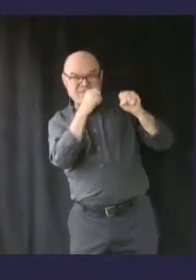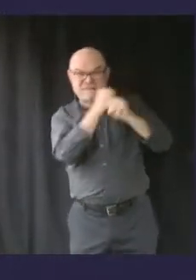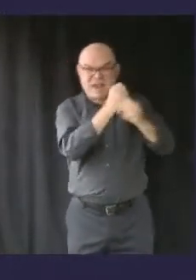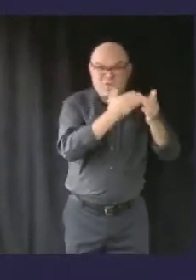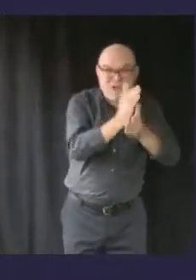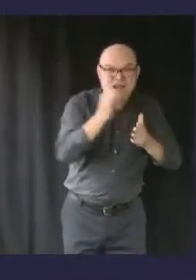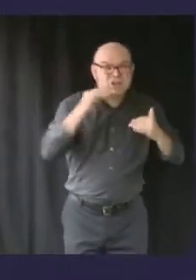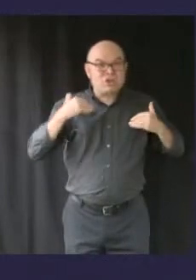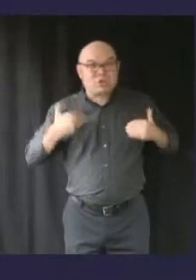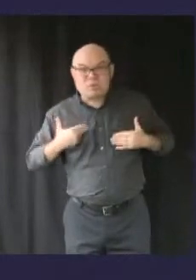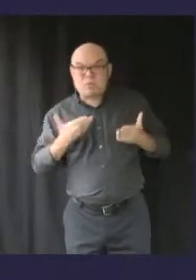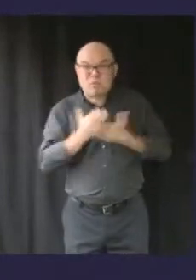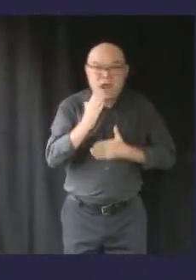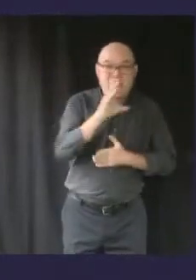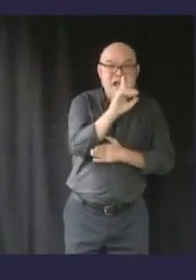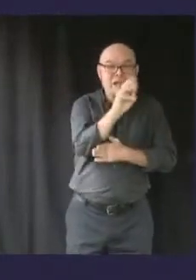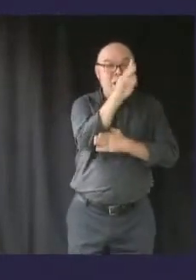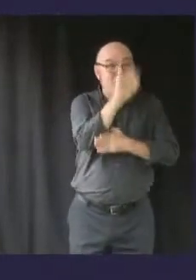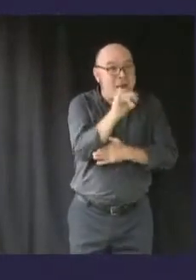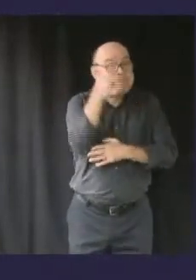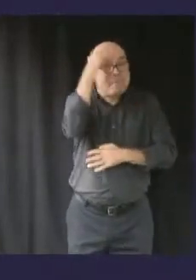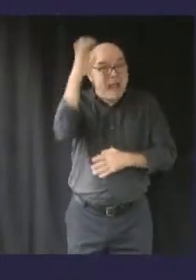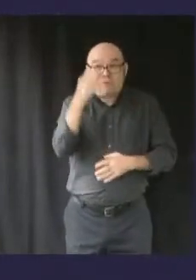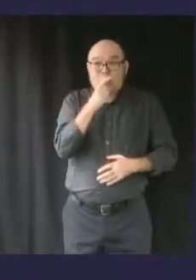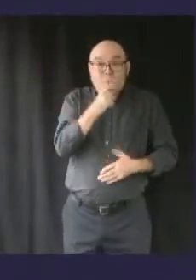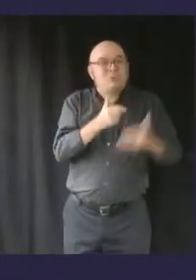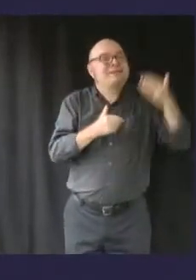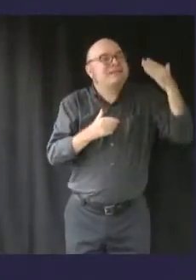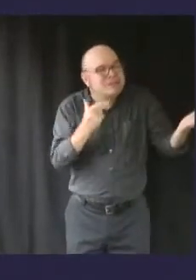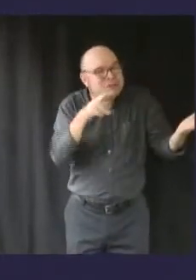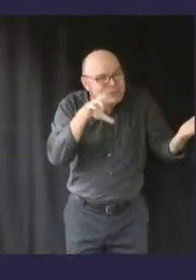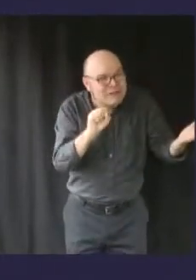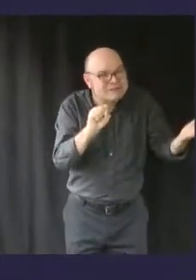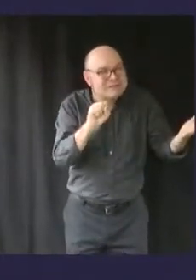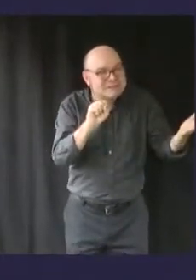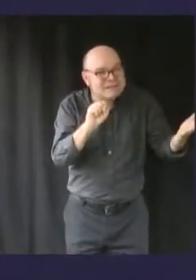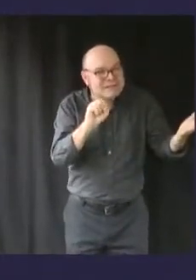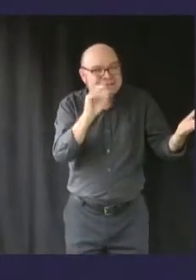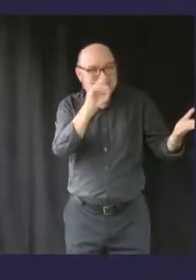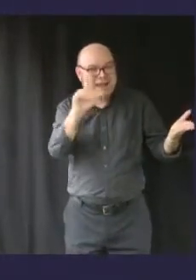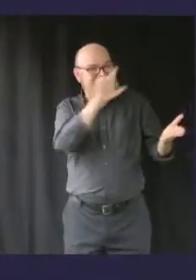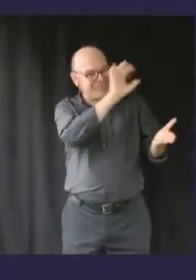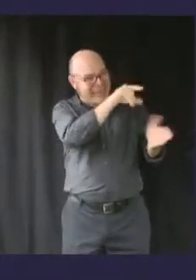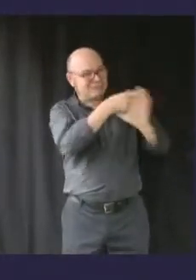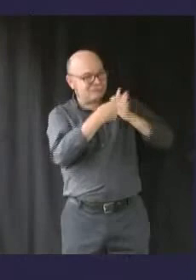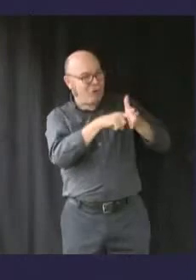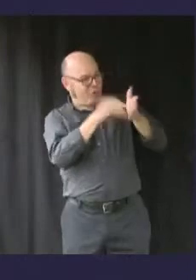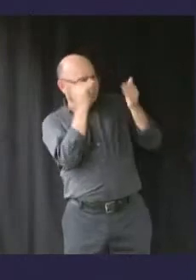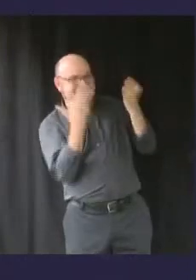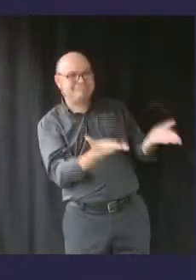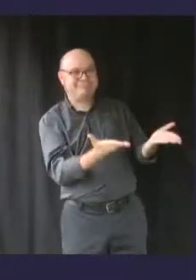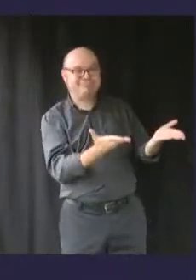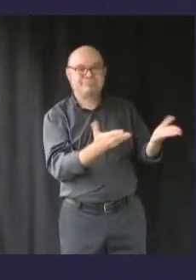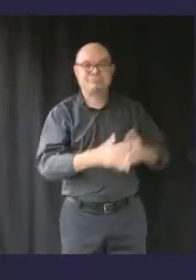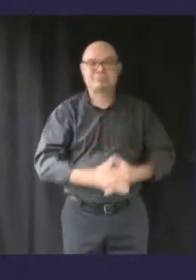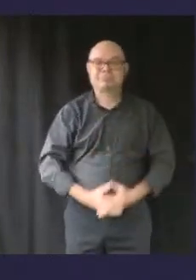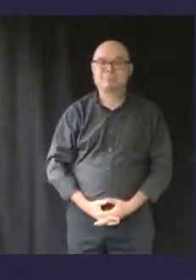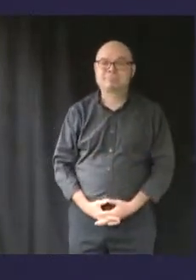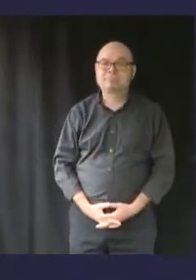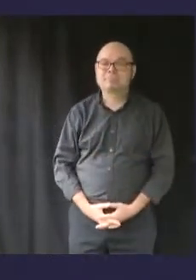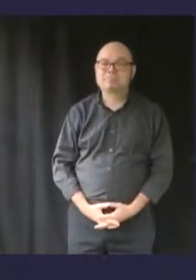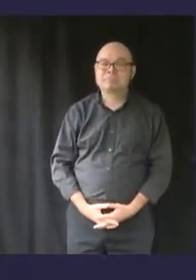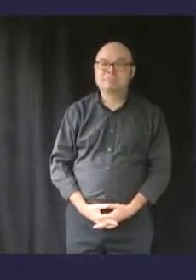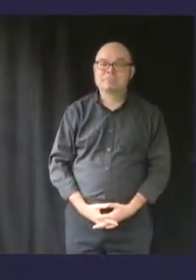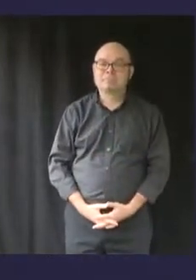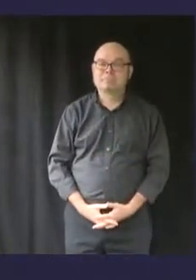of Chris Dodd. And I come back to the letters that we celebrate and the records that this center is going to be able